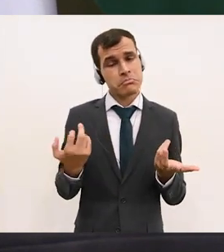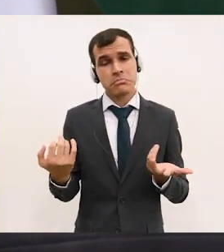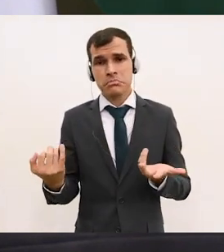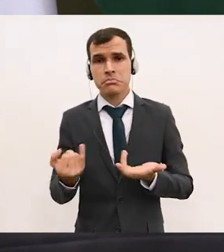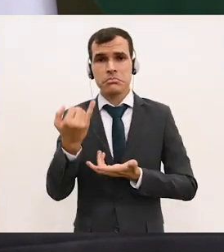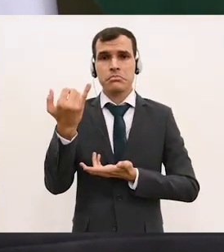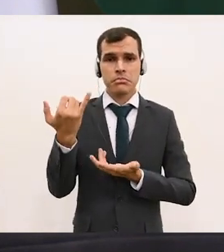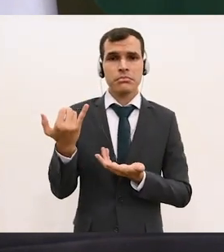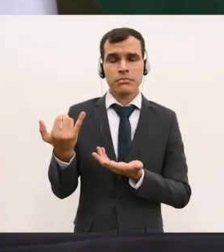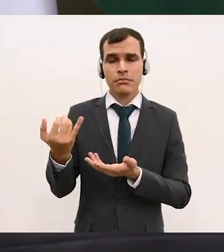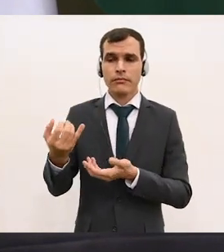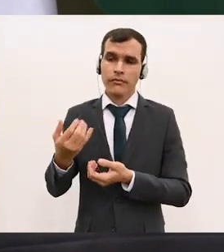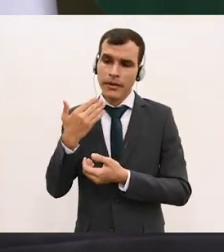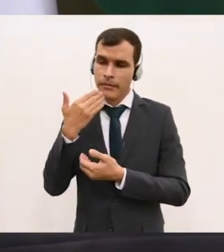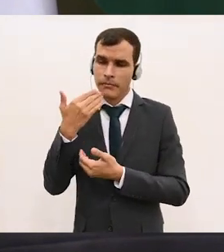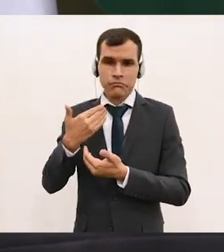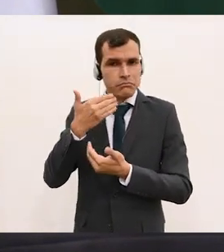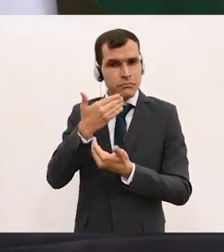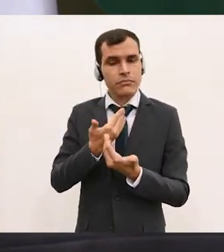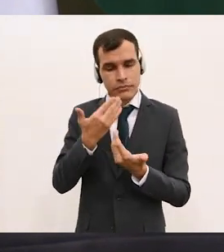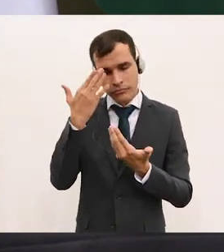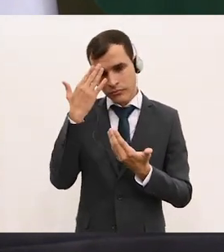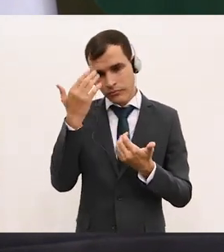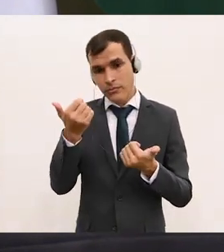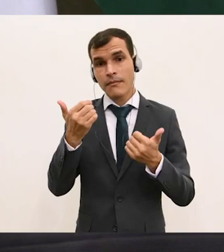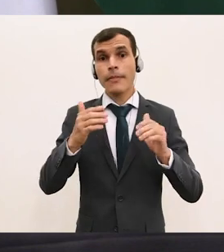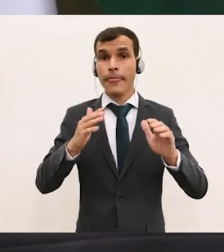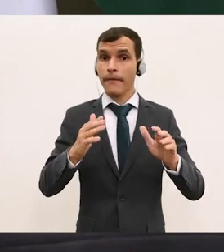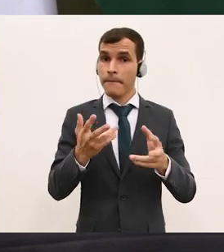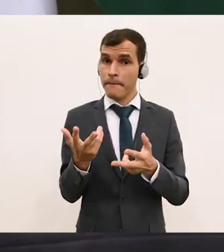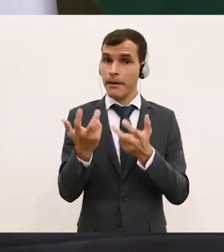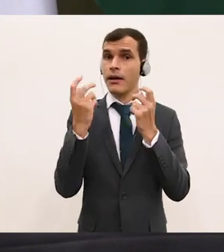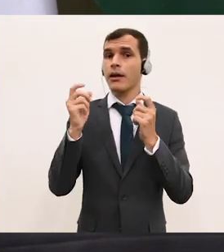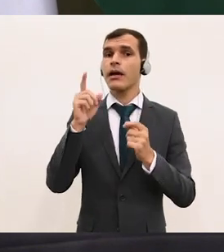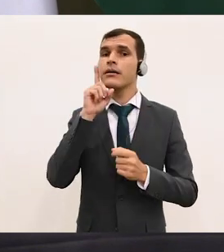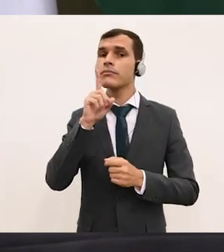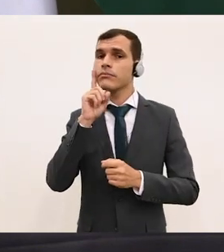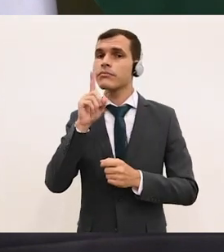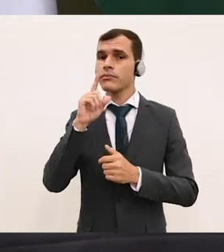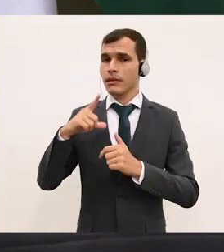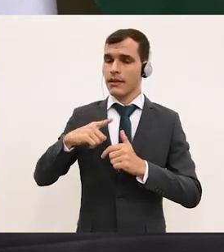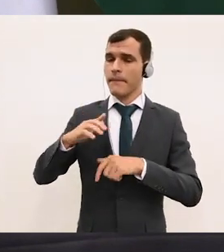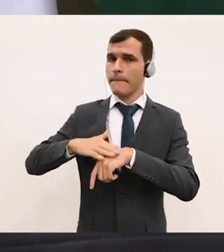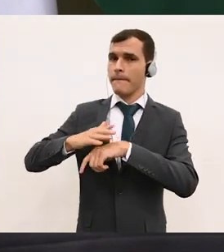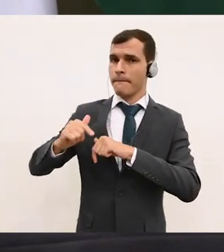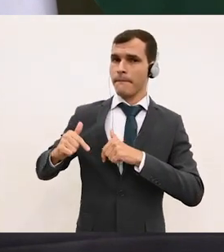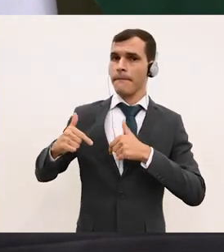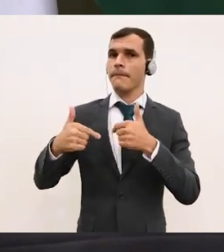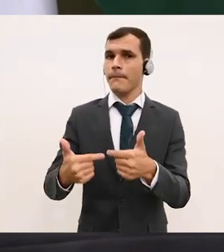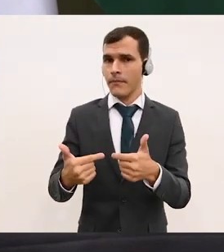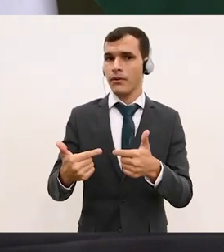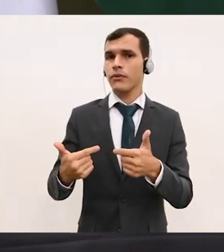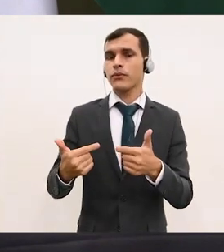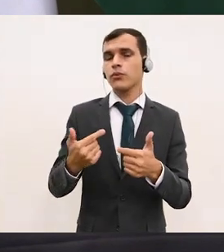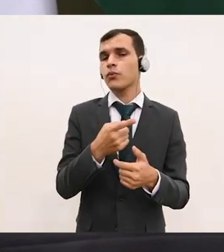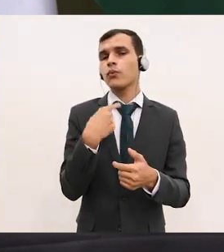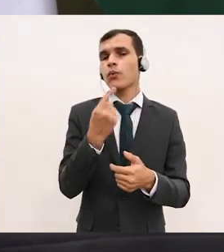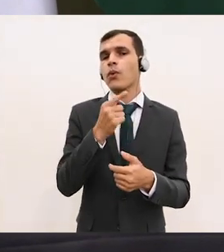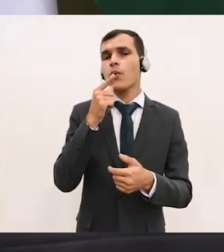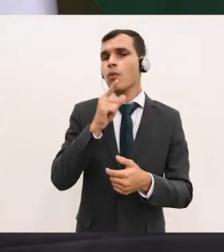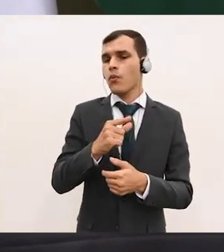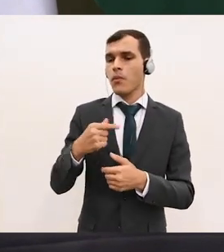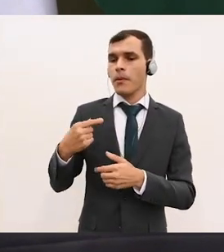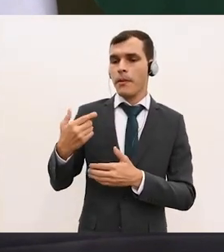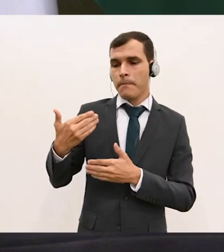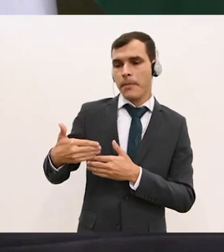U.S. engage more in trying to see where do we go with this reform. So, we are very hopeful that at